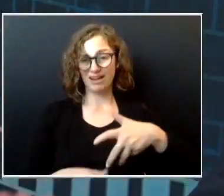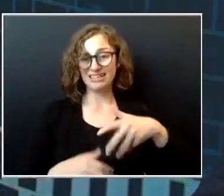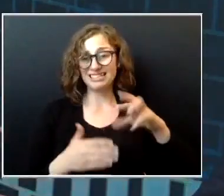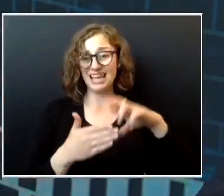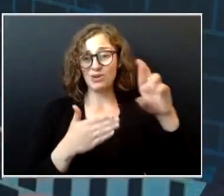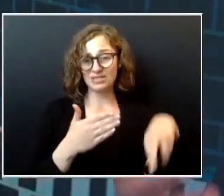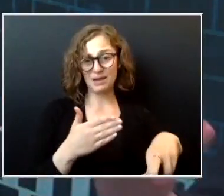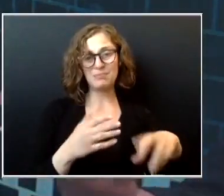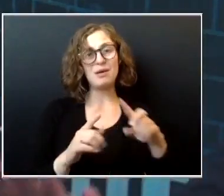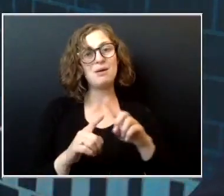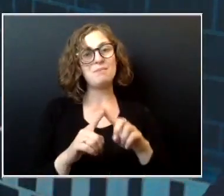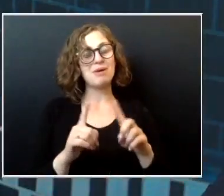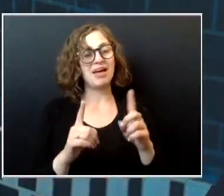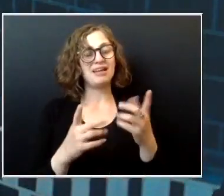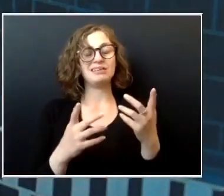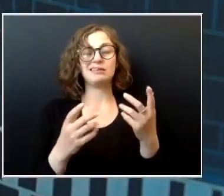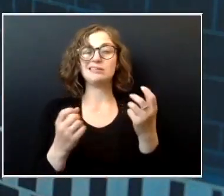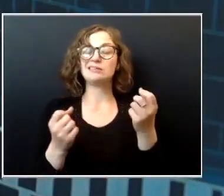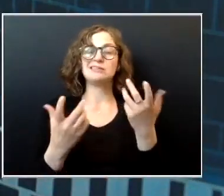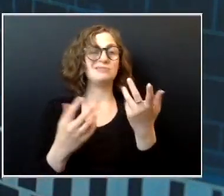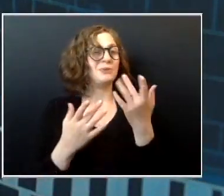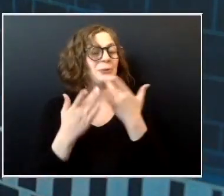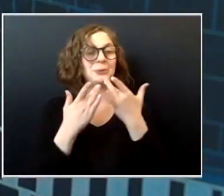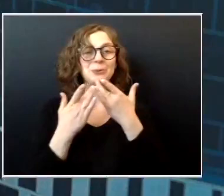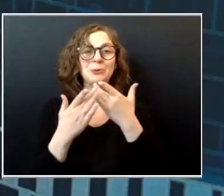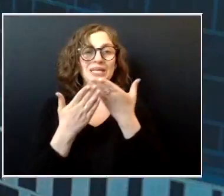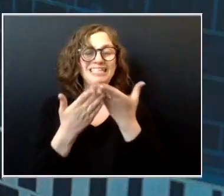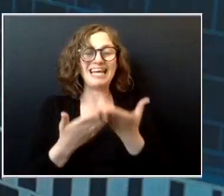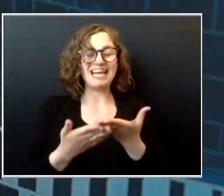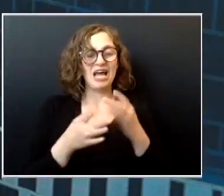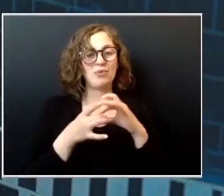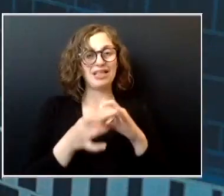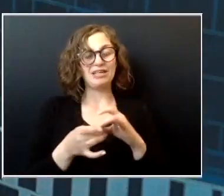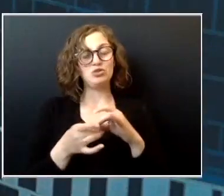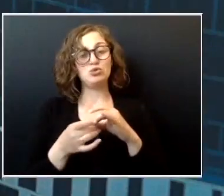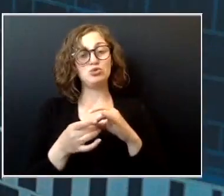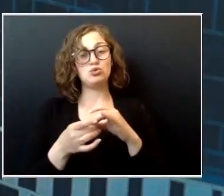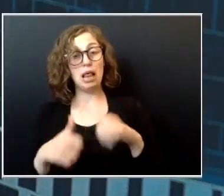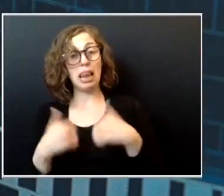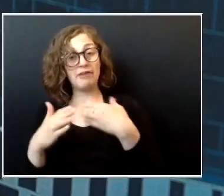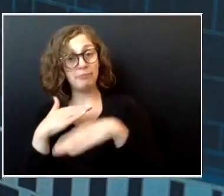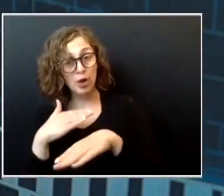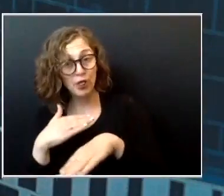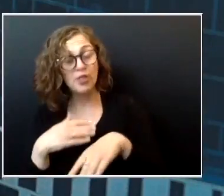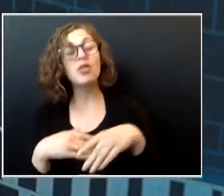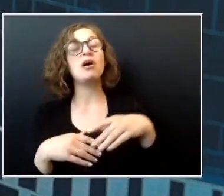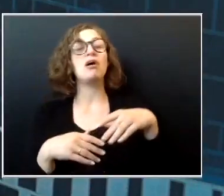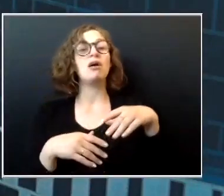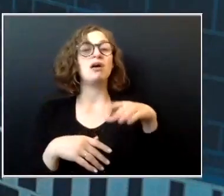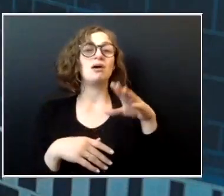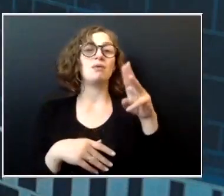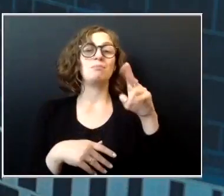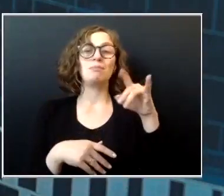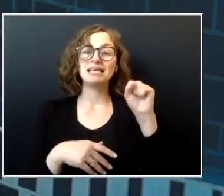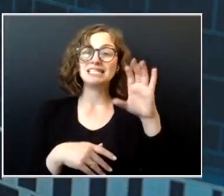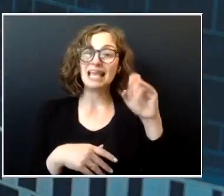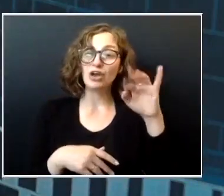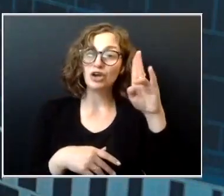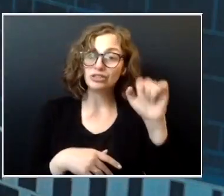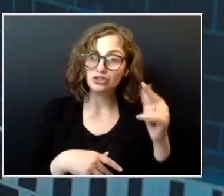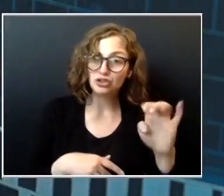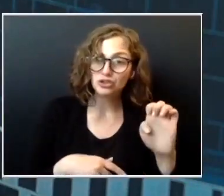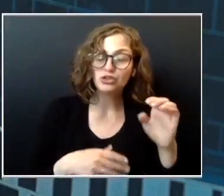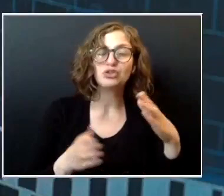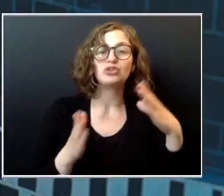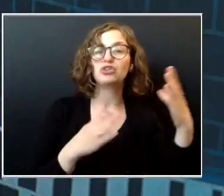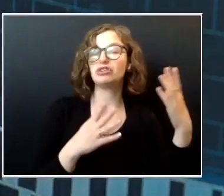then miscarriage and other fetal outcomes. So right now, we know that lifestyle interventions are beneficial on